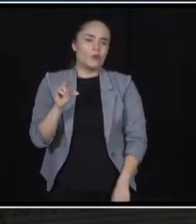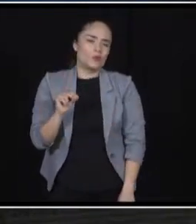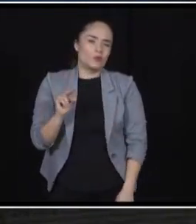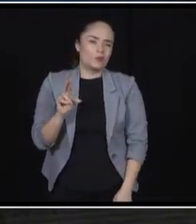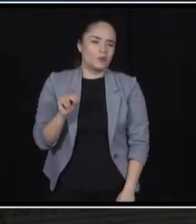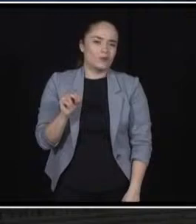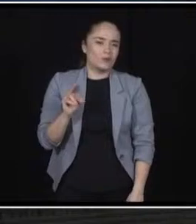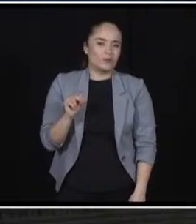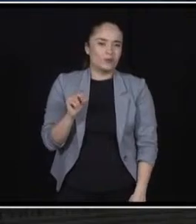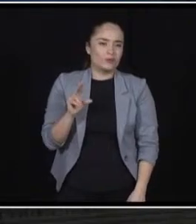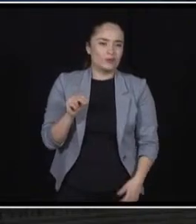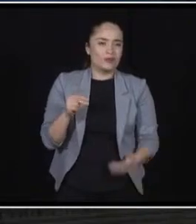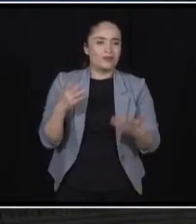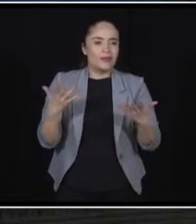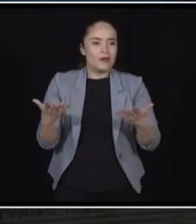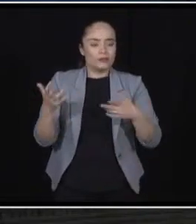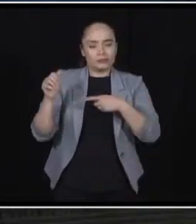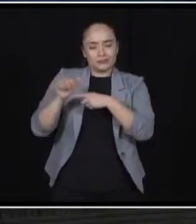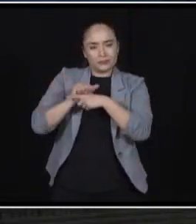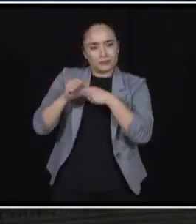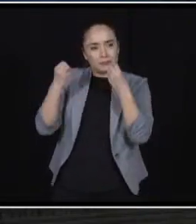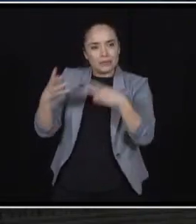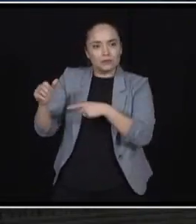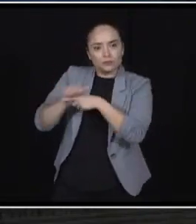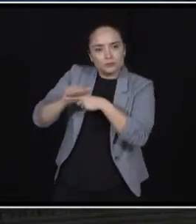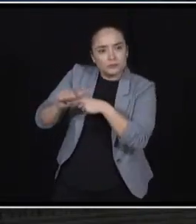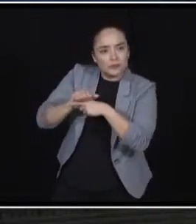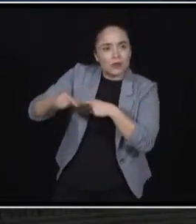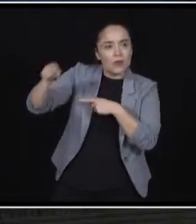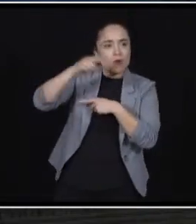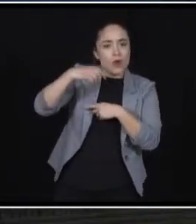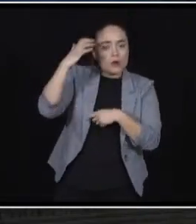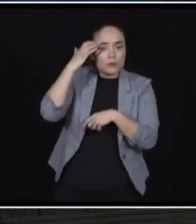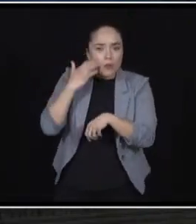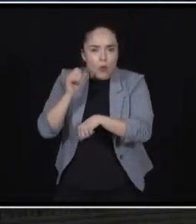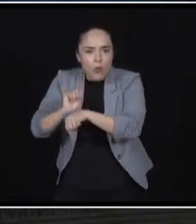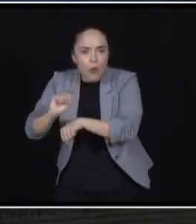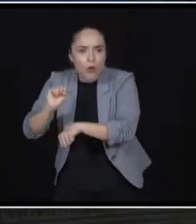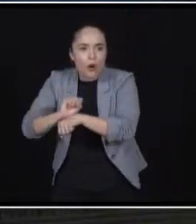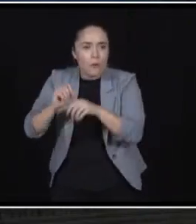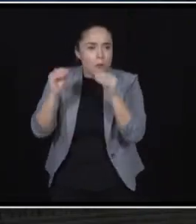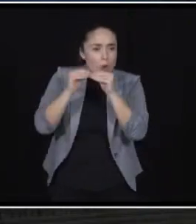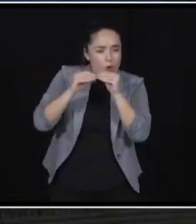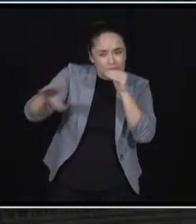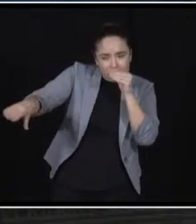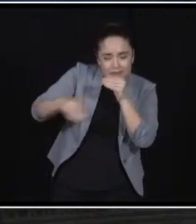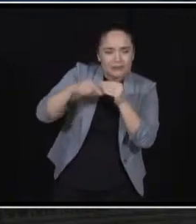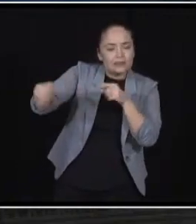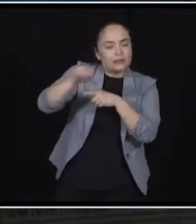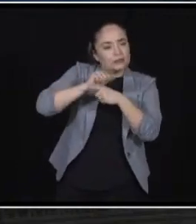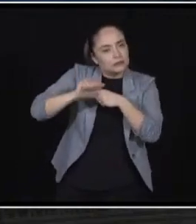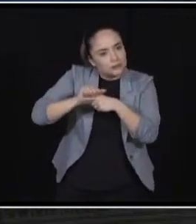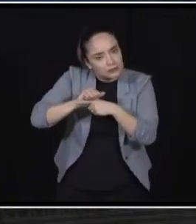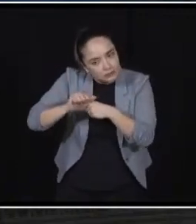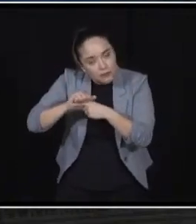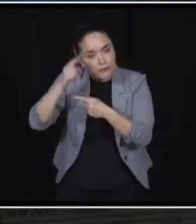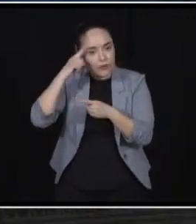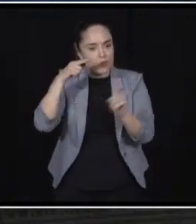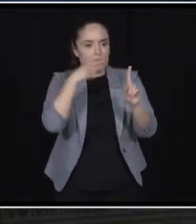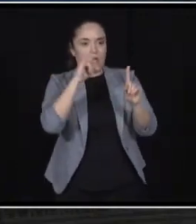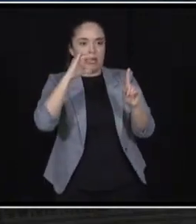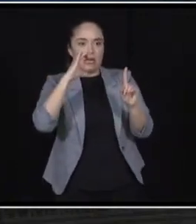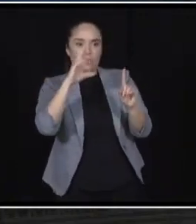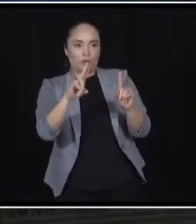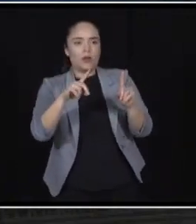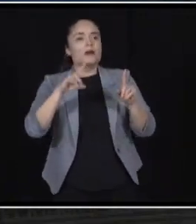in the wards and working in a hospital, and then there's extra training that needs to be taken to become an intensive care nurse. We are training more people to do that, but the